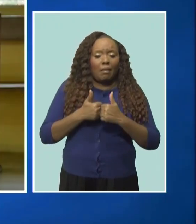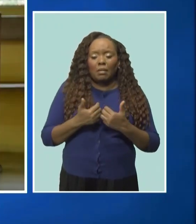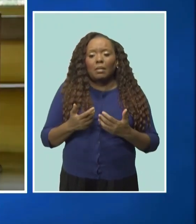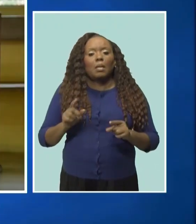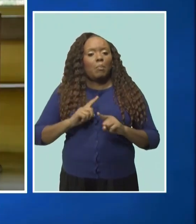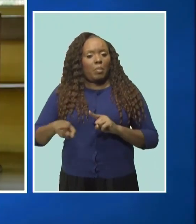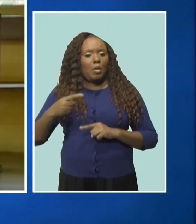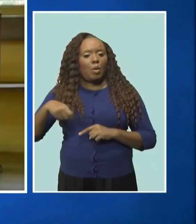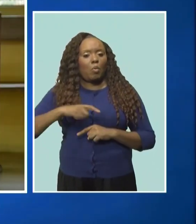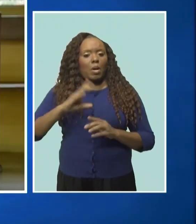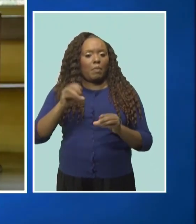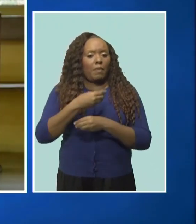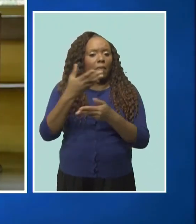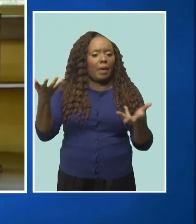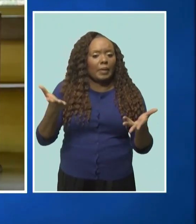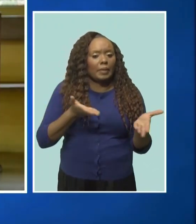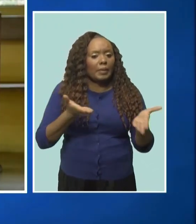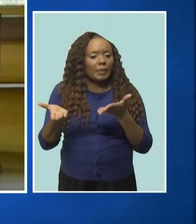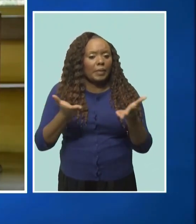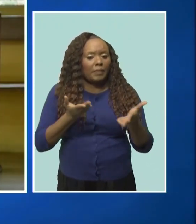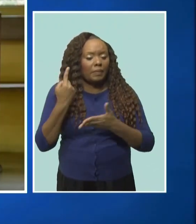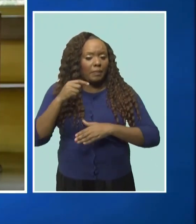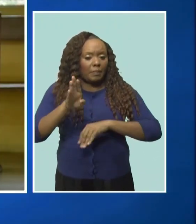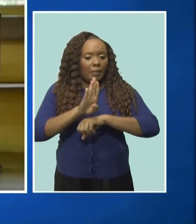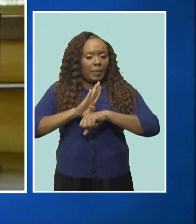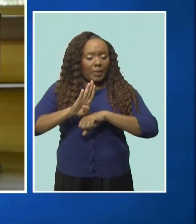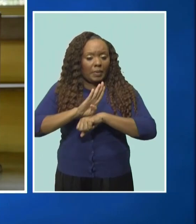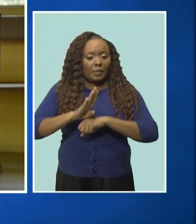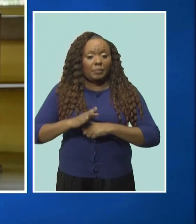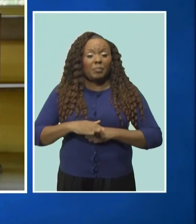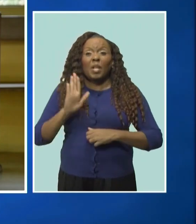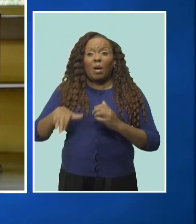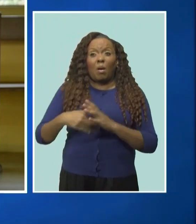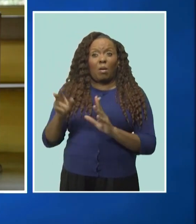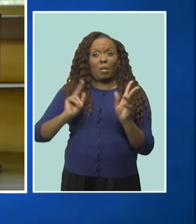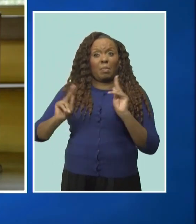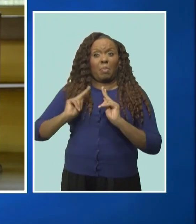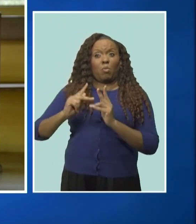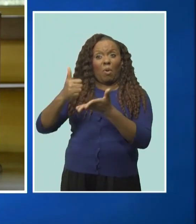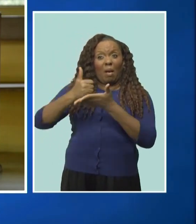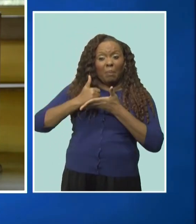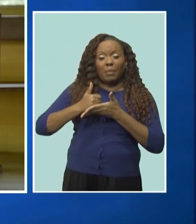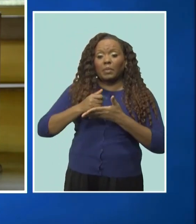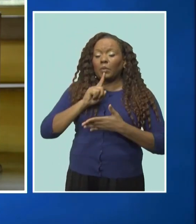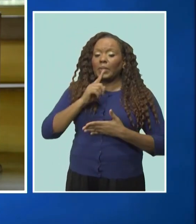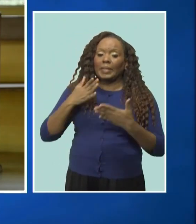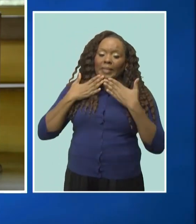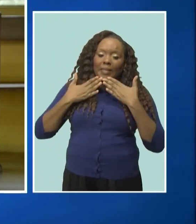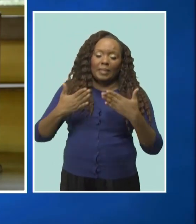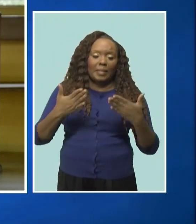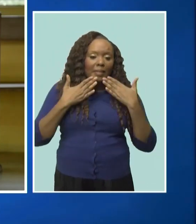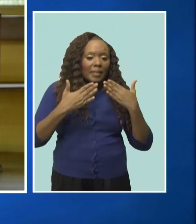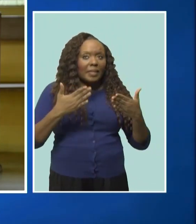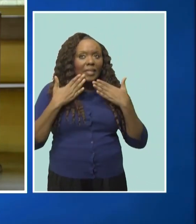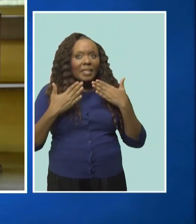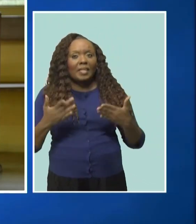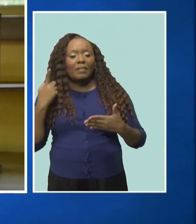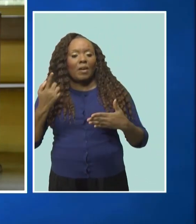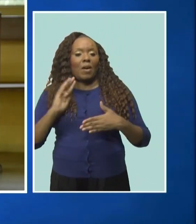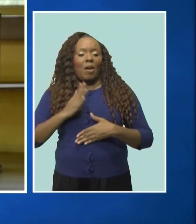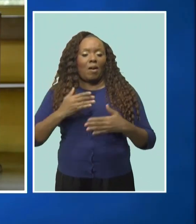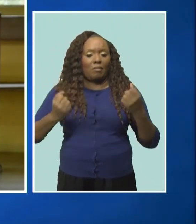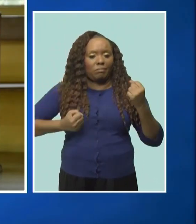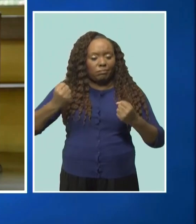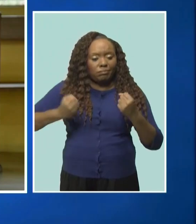service for the country as well. I want to thank all of those who provided assistance in getting the vehicle to the state that is